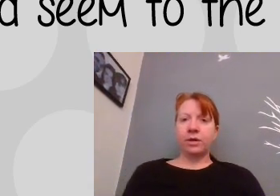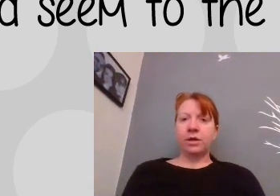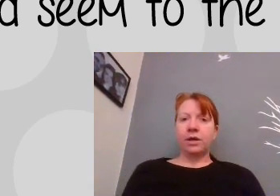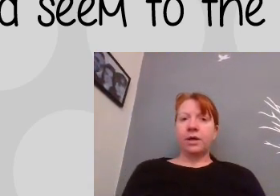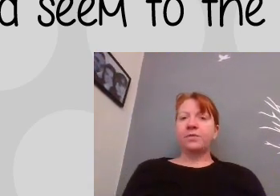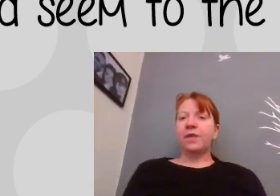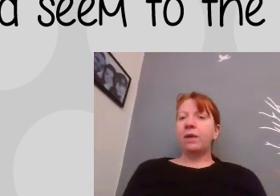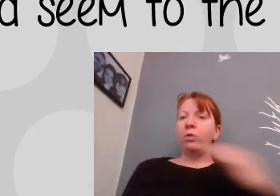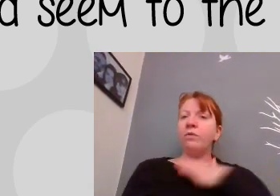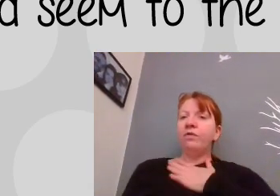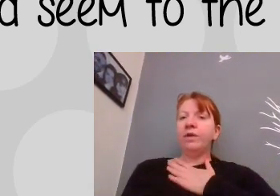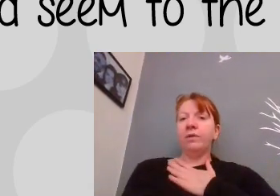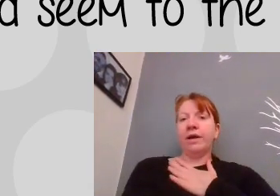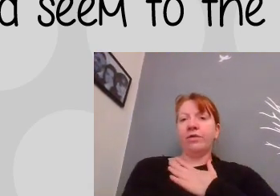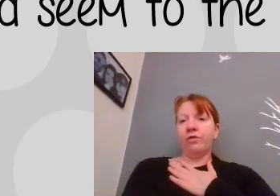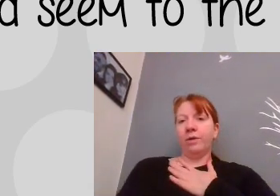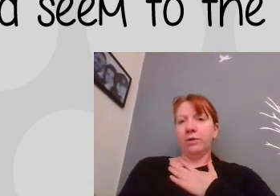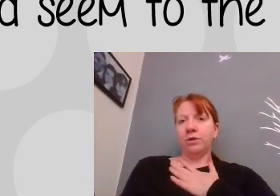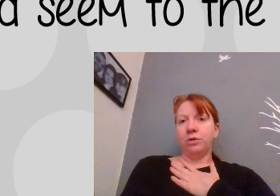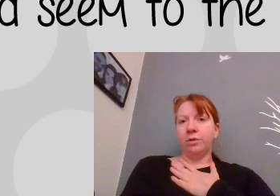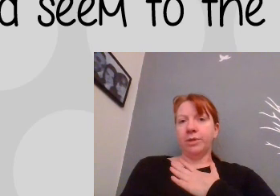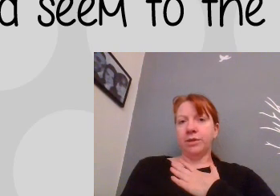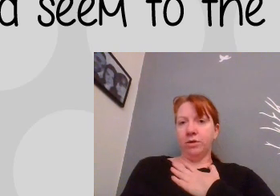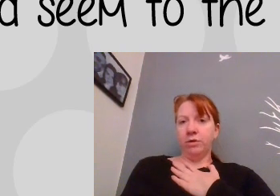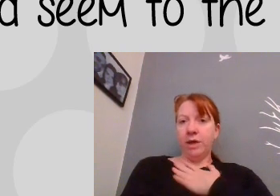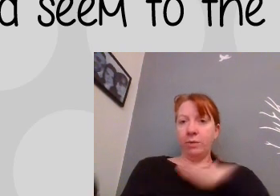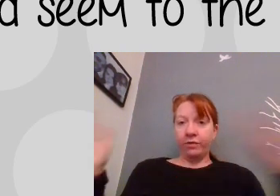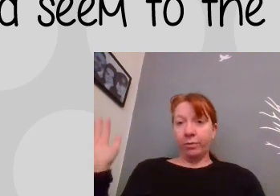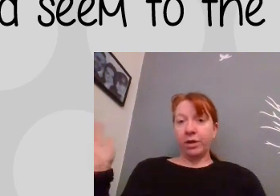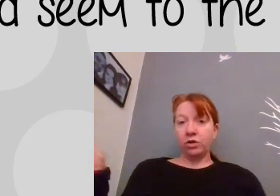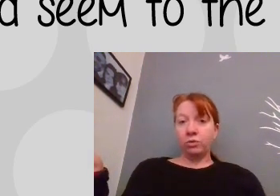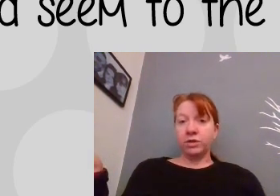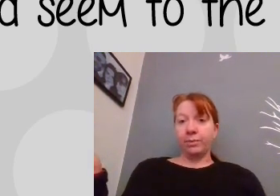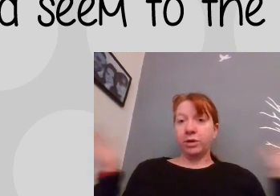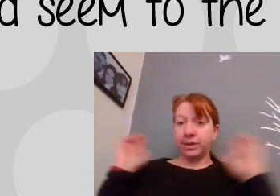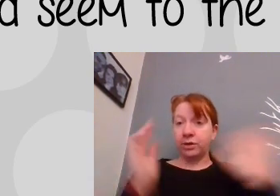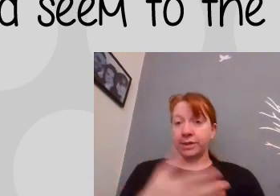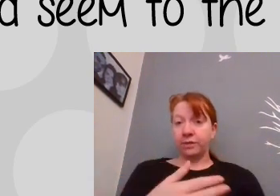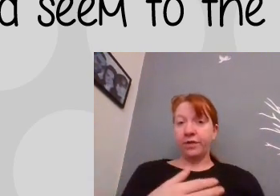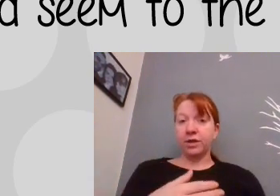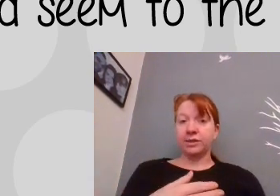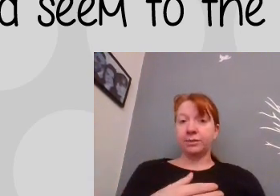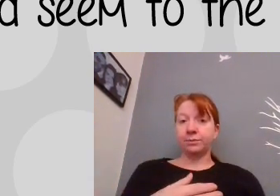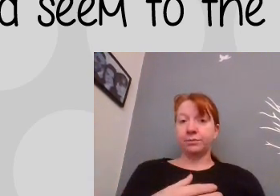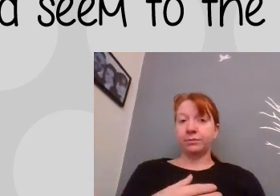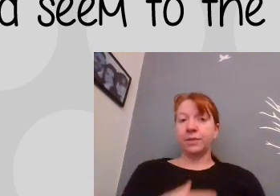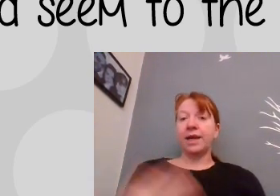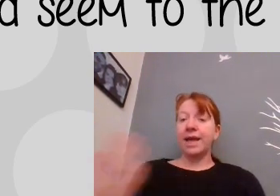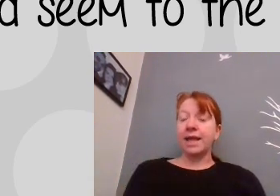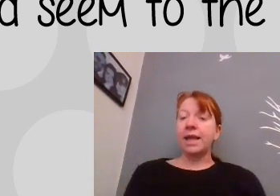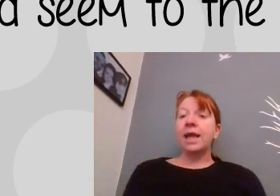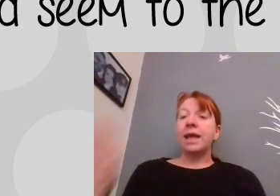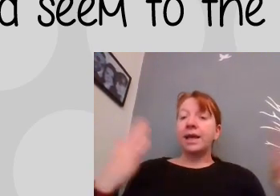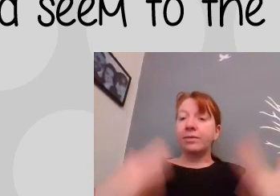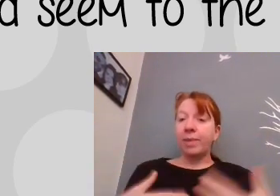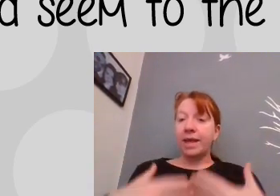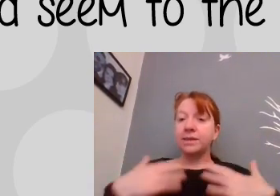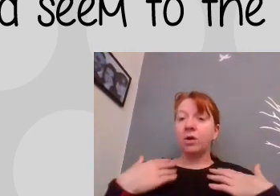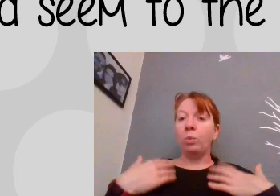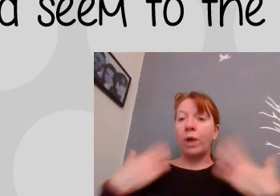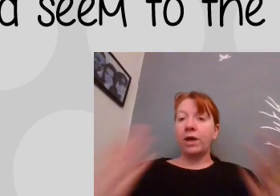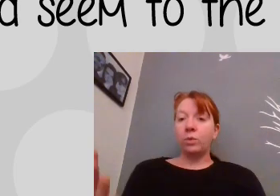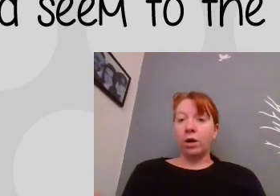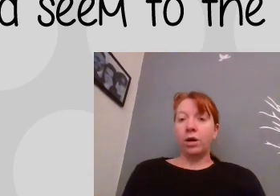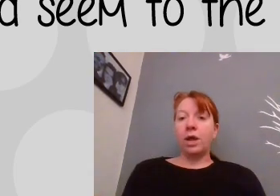station, they wouldn't feel like the train was 2 kilometers long. It would feel much shorter because it's going so fast. Again, it